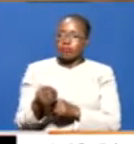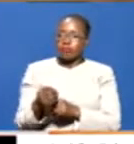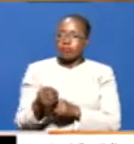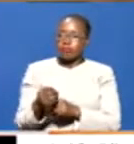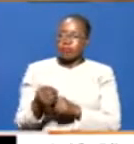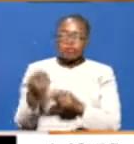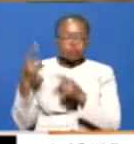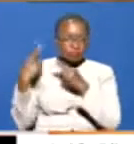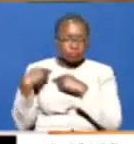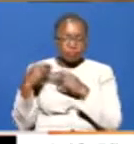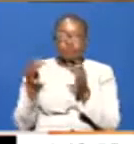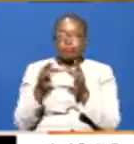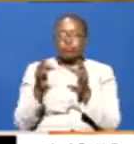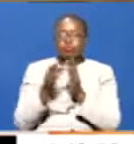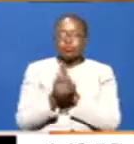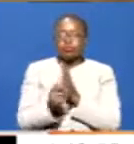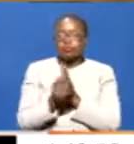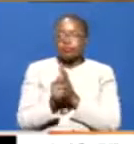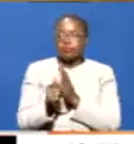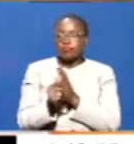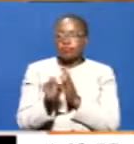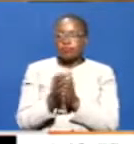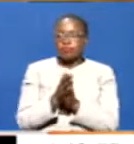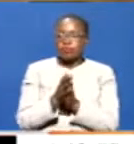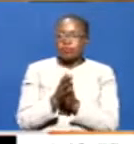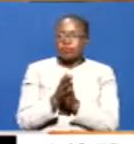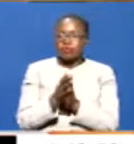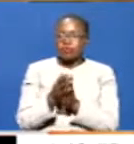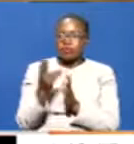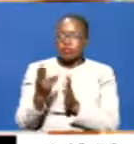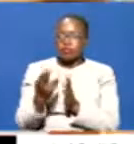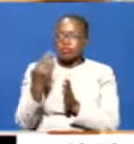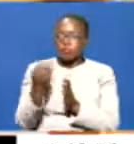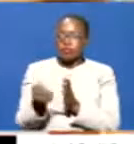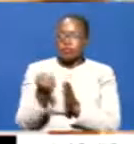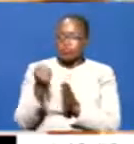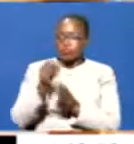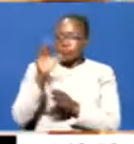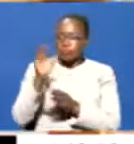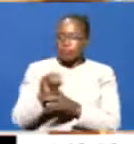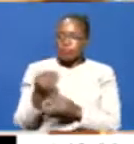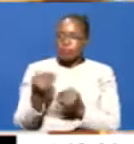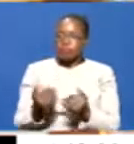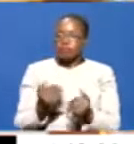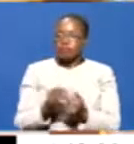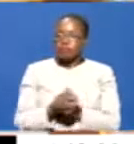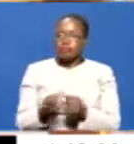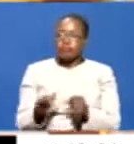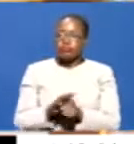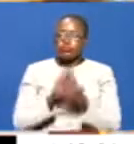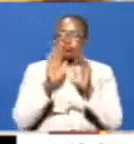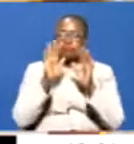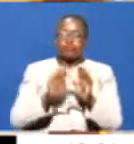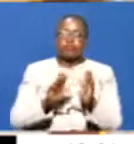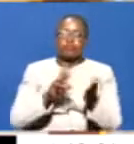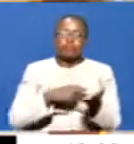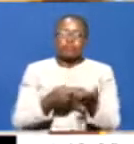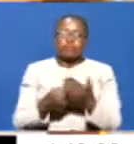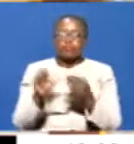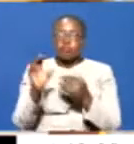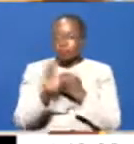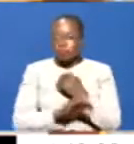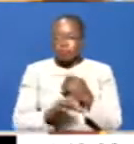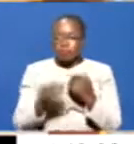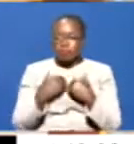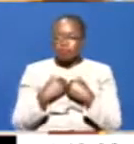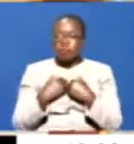depend on digital skills, up to the current 25%. The most critical resource that the country has and will